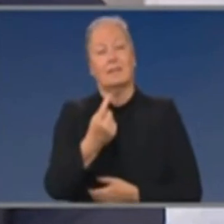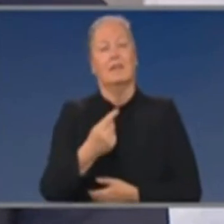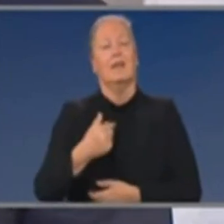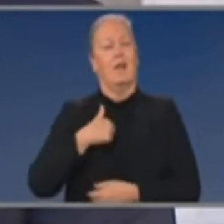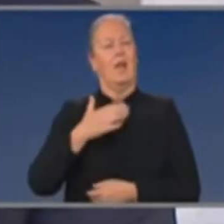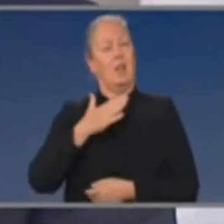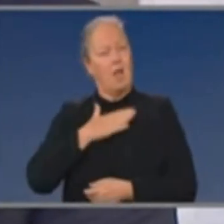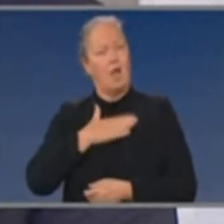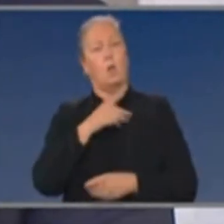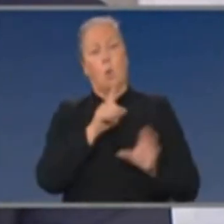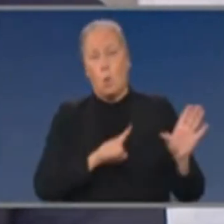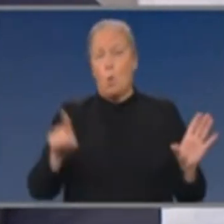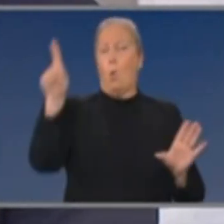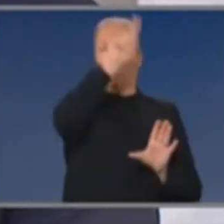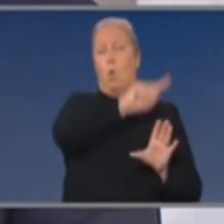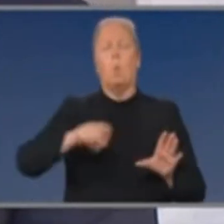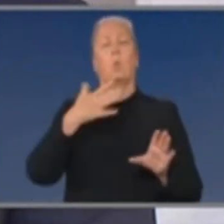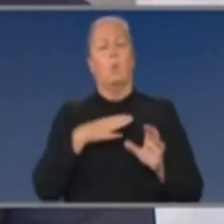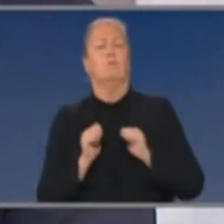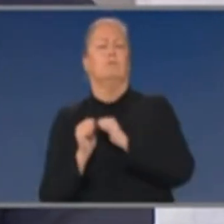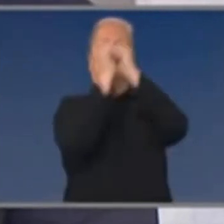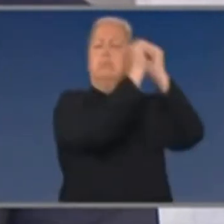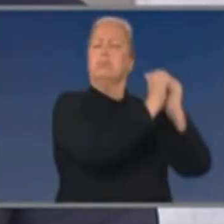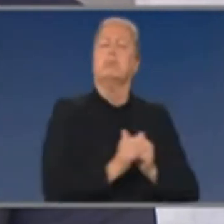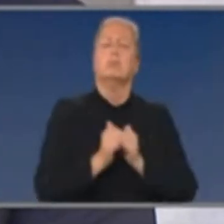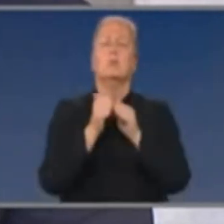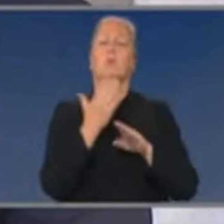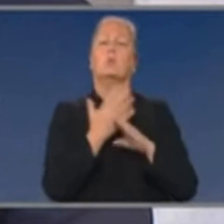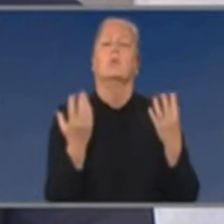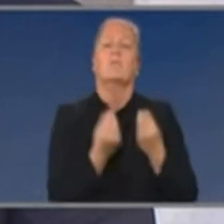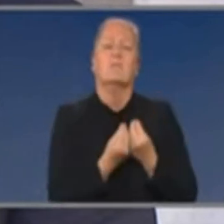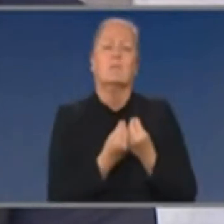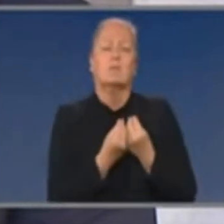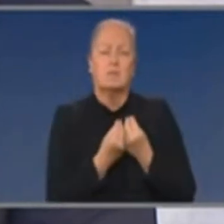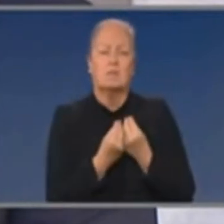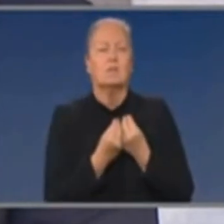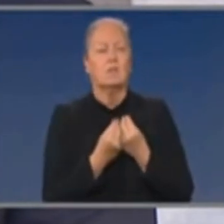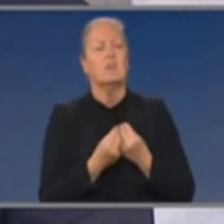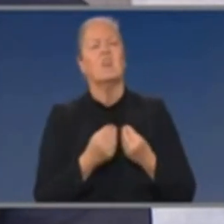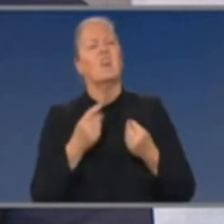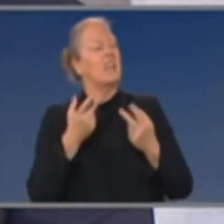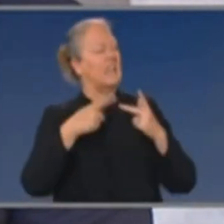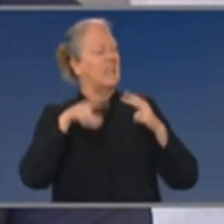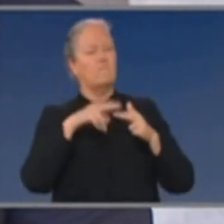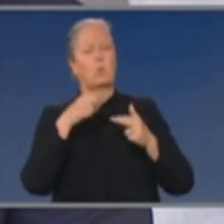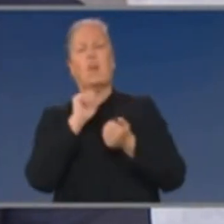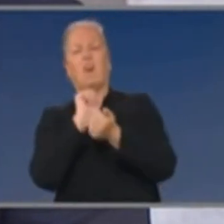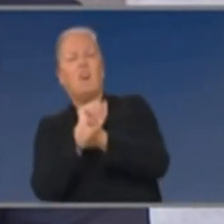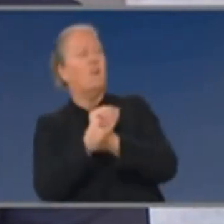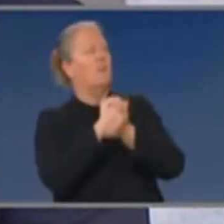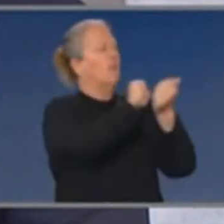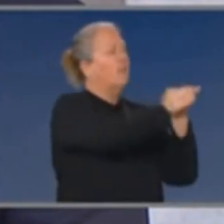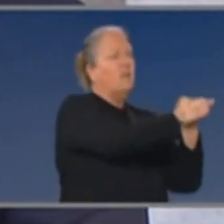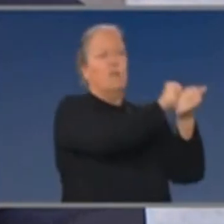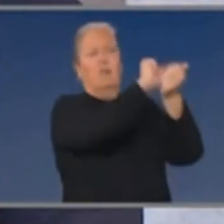agreed over 100 years ago when it came to the free movement of Australians across our nation, and where there are needs to